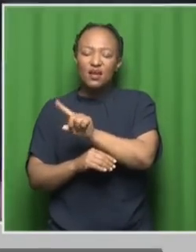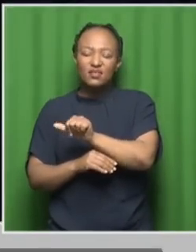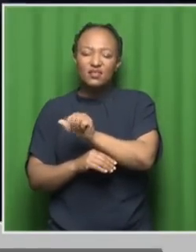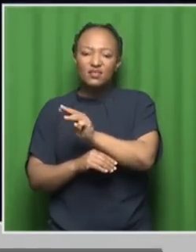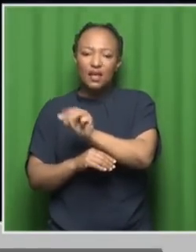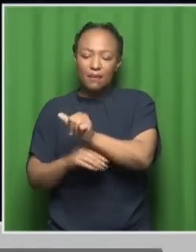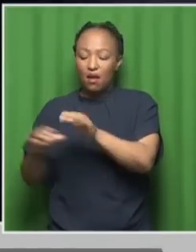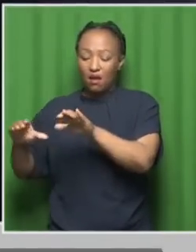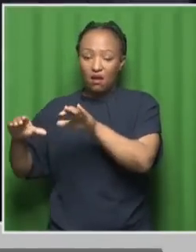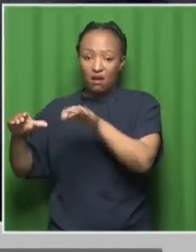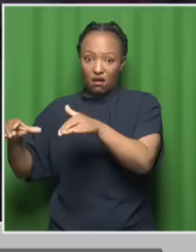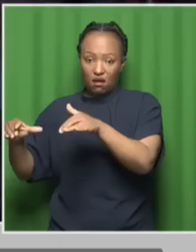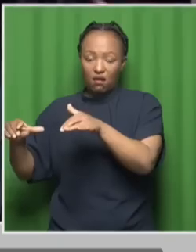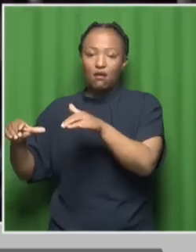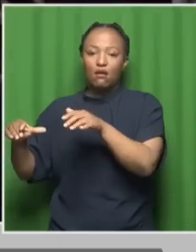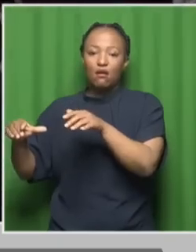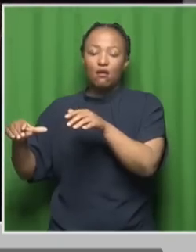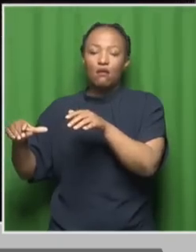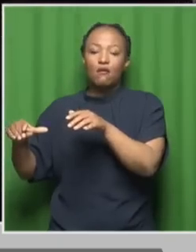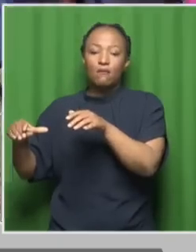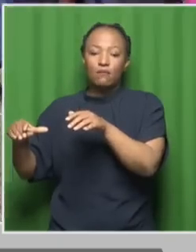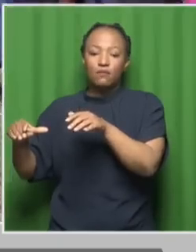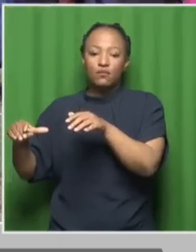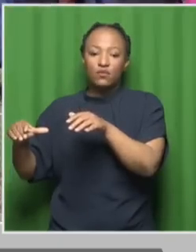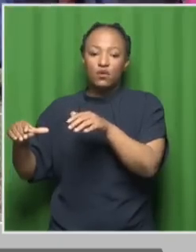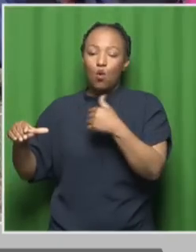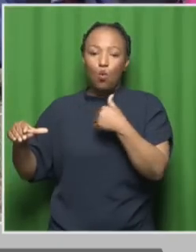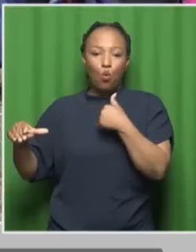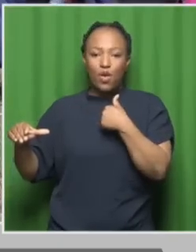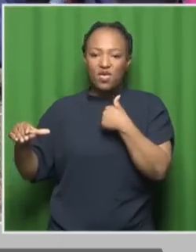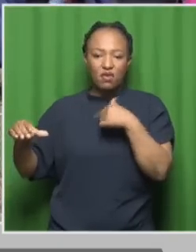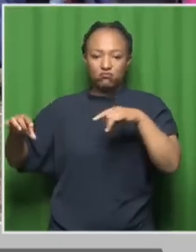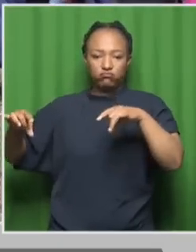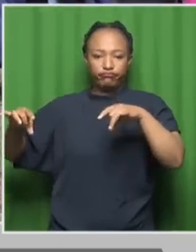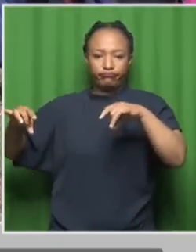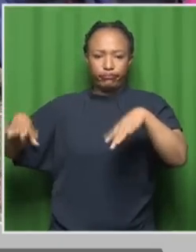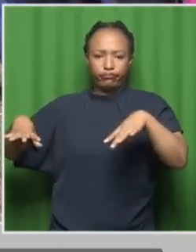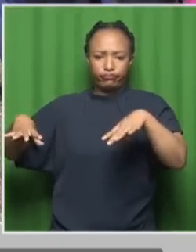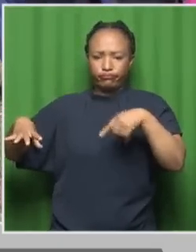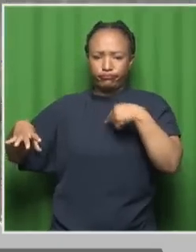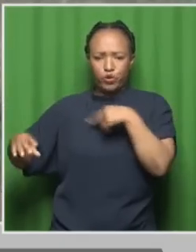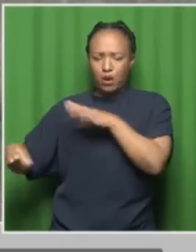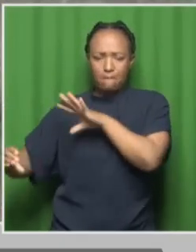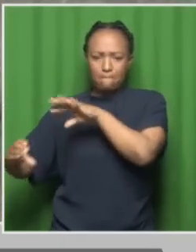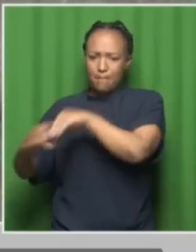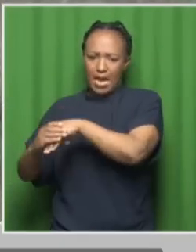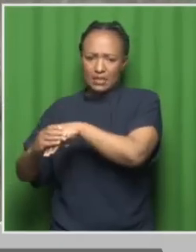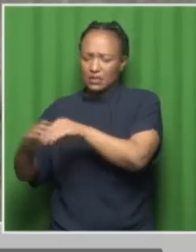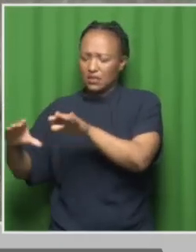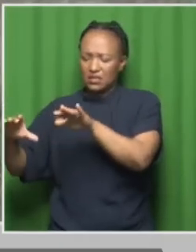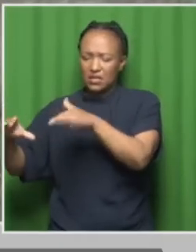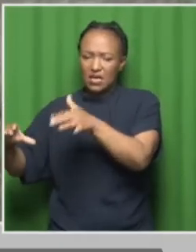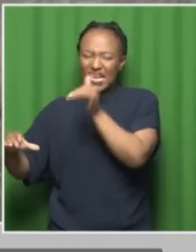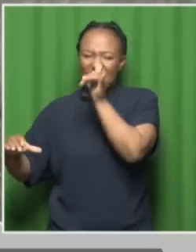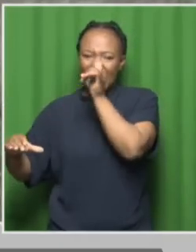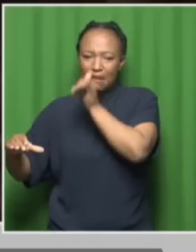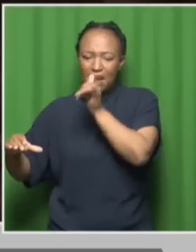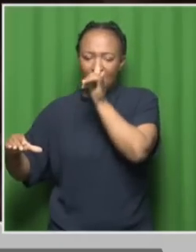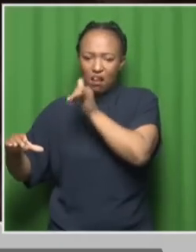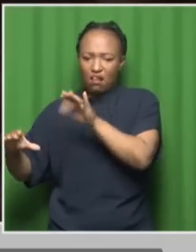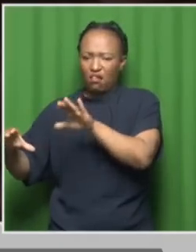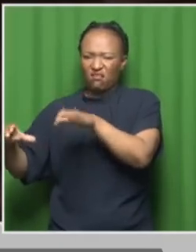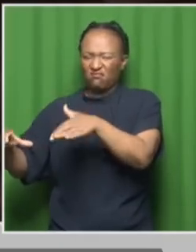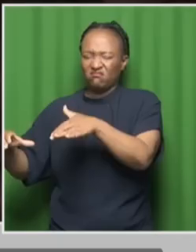state that we are de-associating ourselves from any criminal element. Where there's criminal